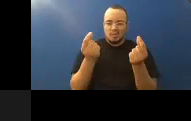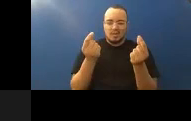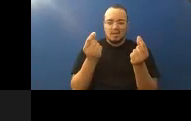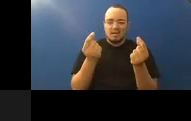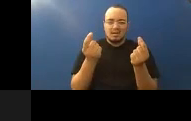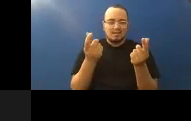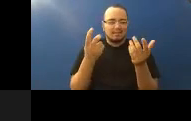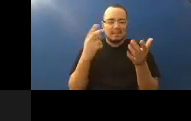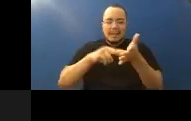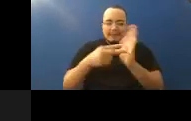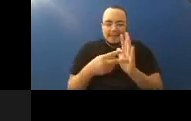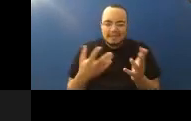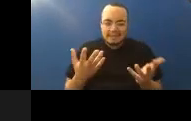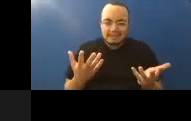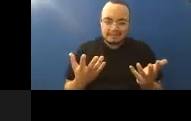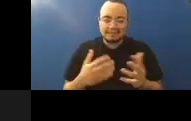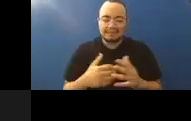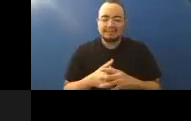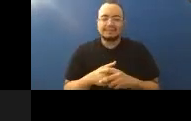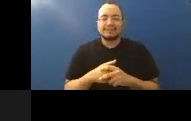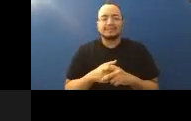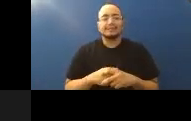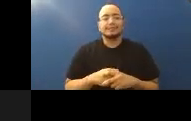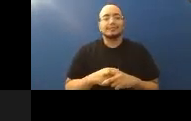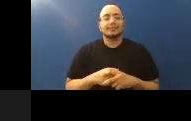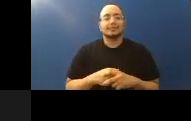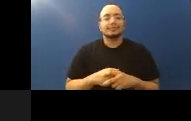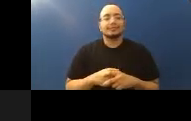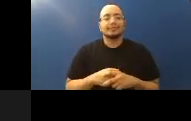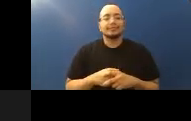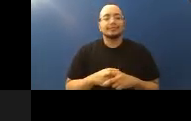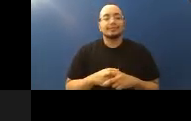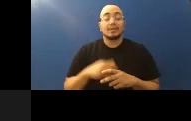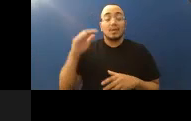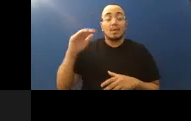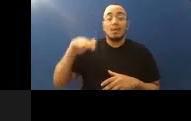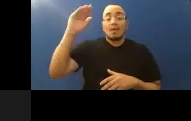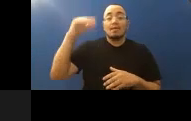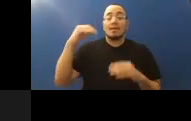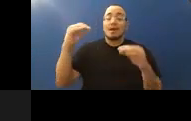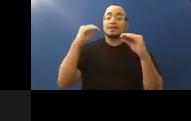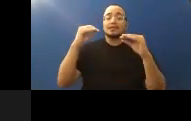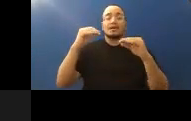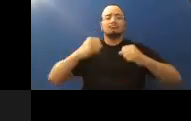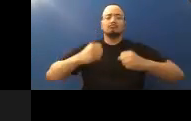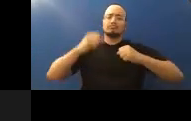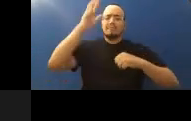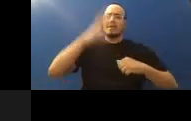which I portrayed what I thought was masculinity and what I thought was healthy,